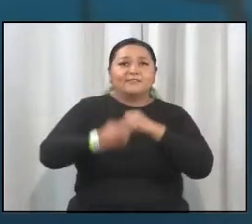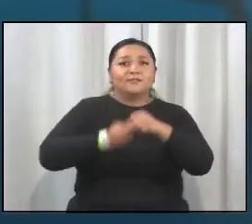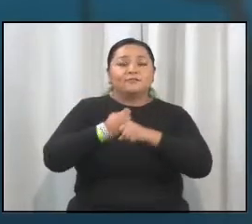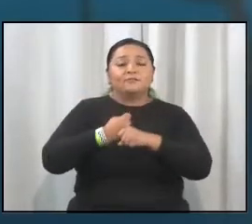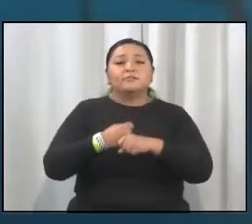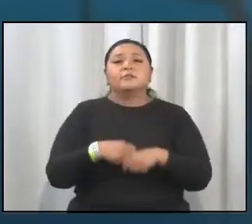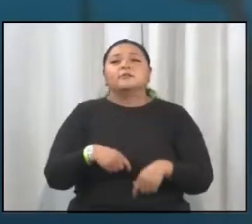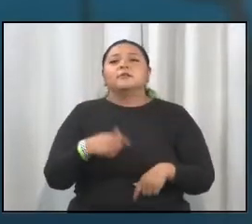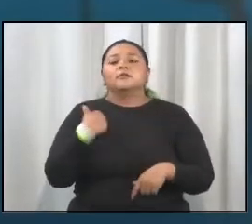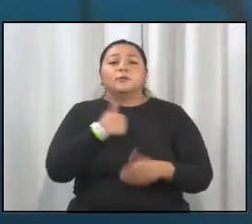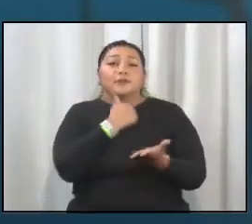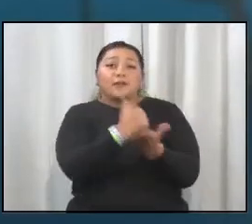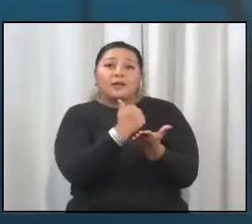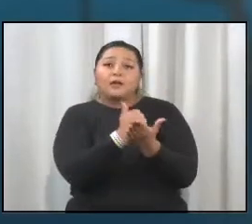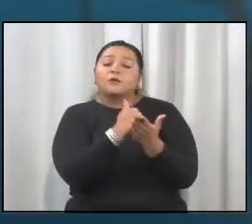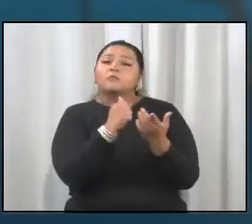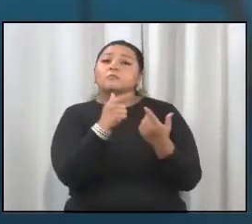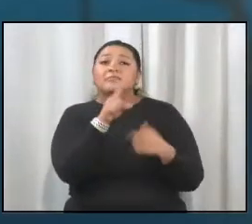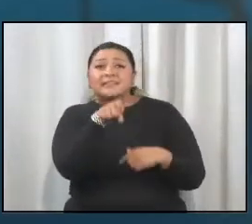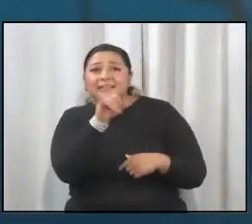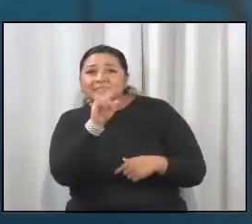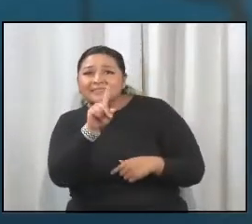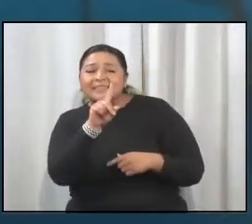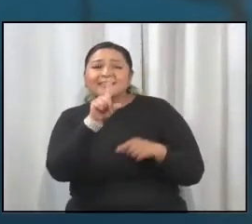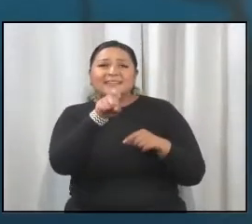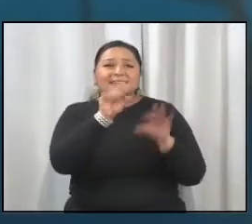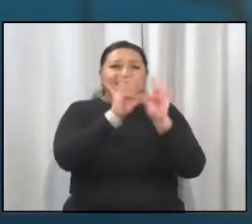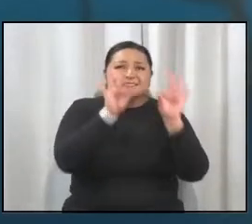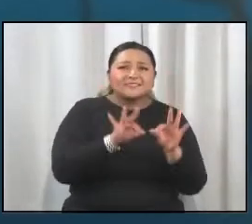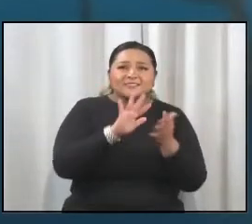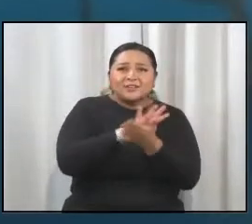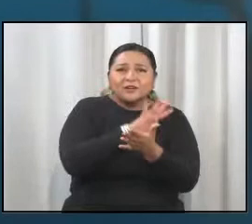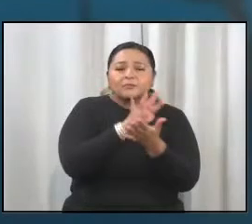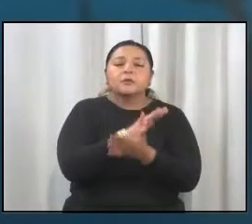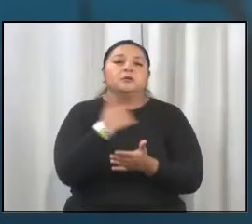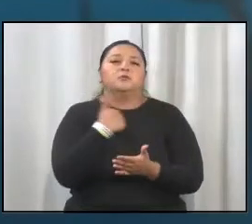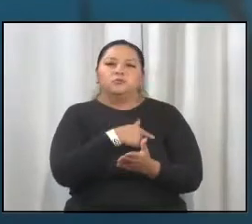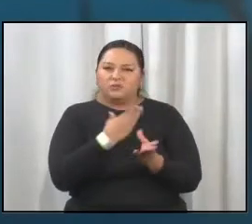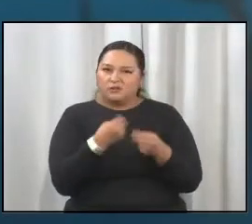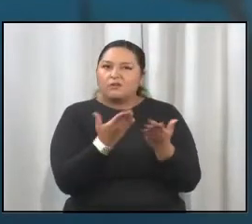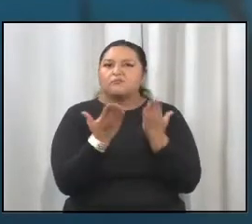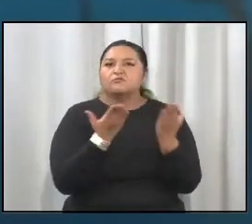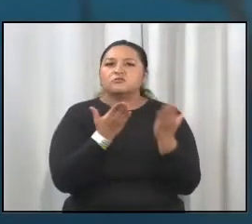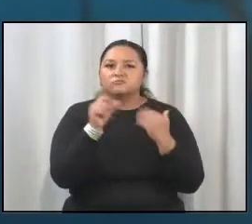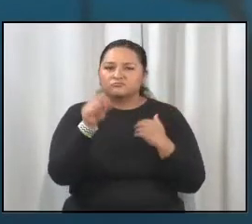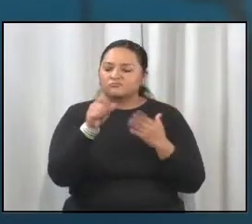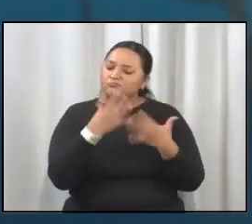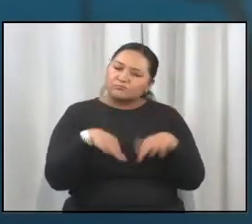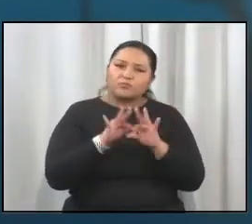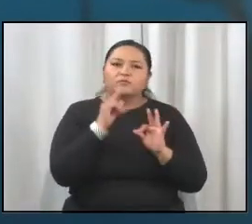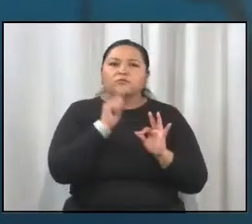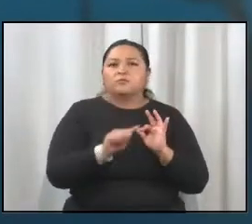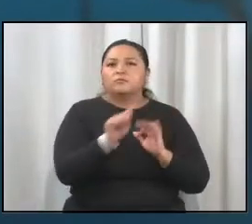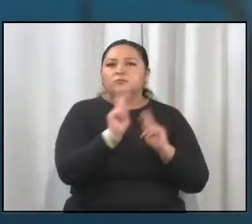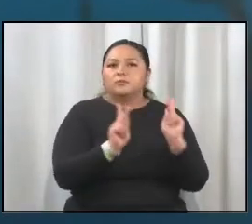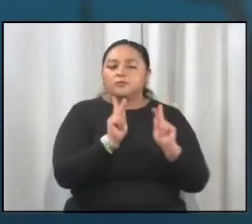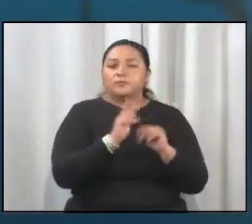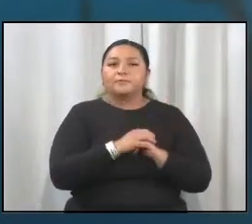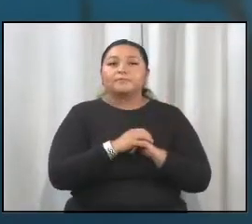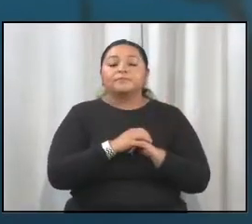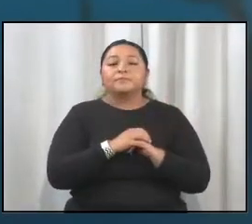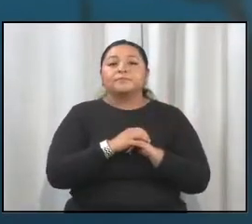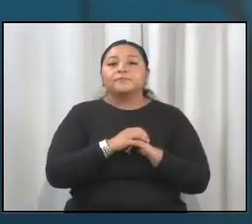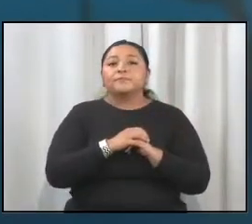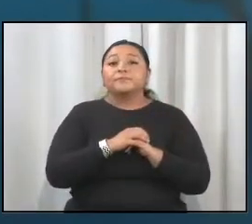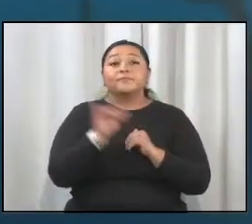obtaining identification and documents is really critical for many people experiencing homelessness. We'll be providing that on site. We'll also connect people as